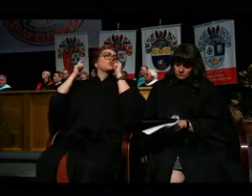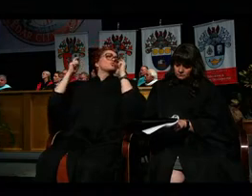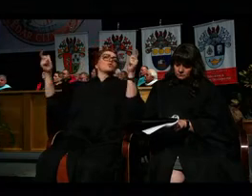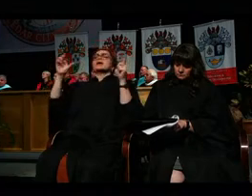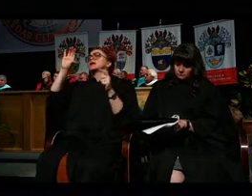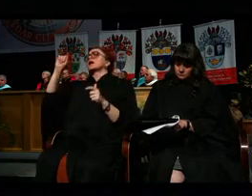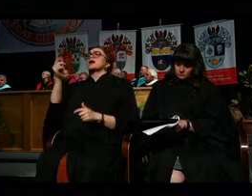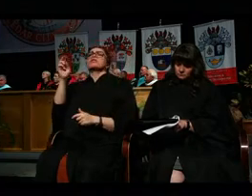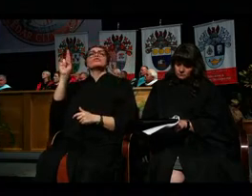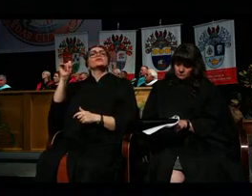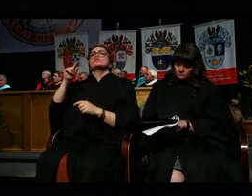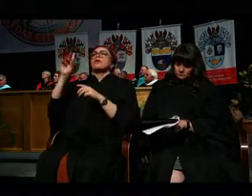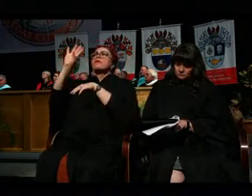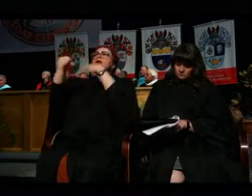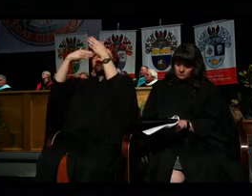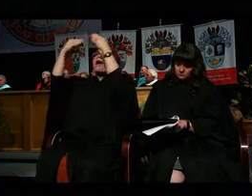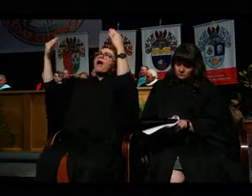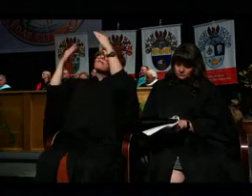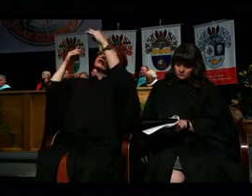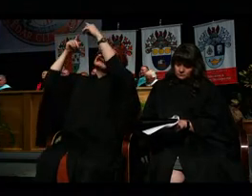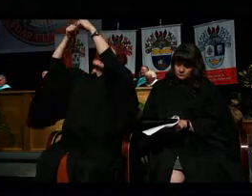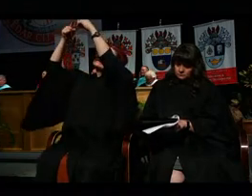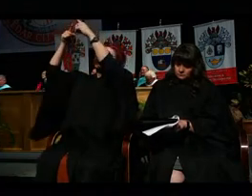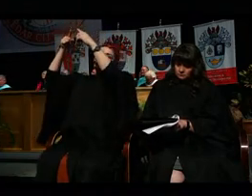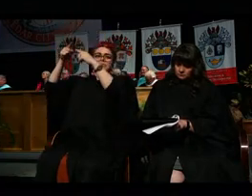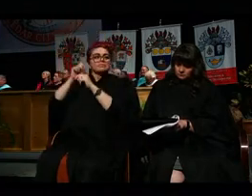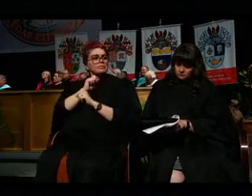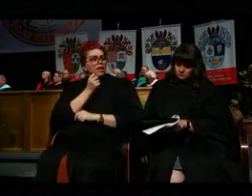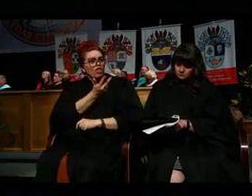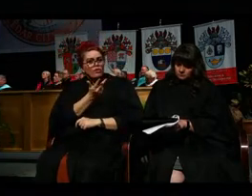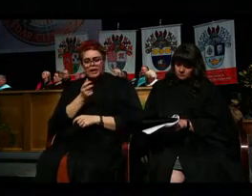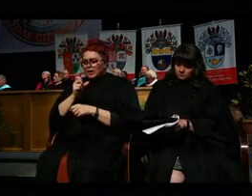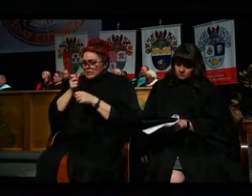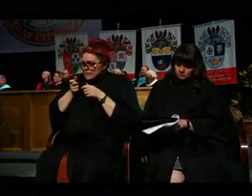cathedral to the heavens." All three bricklayers were